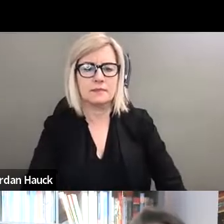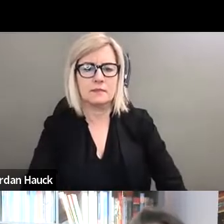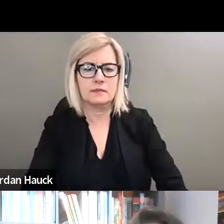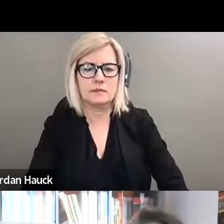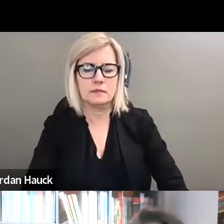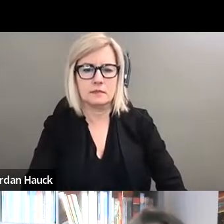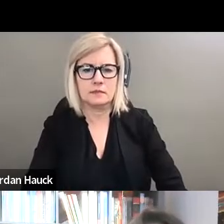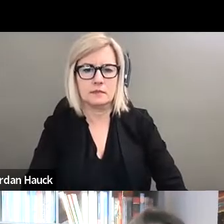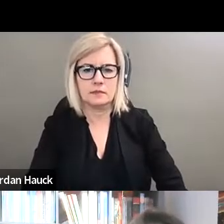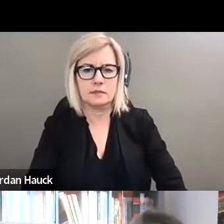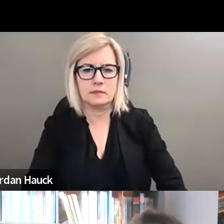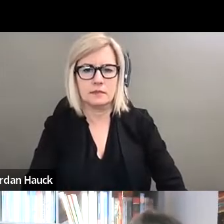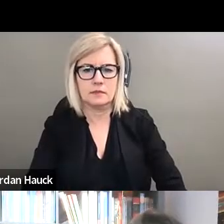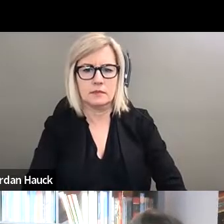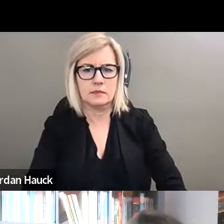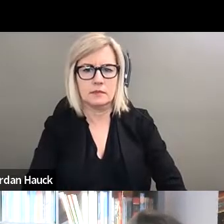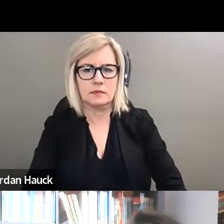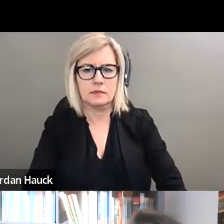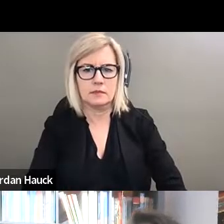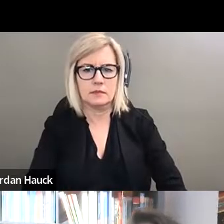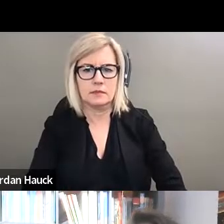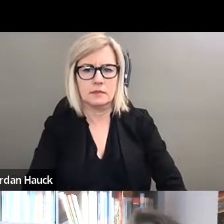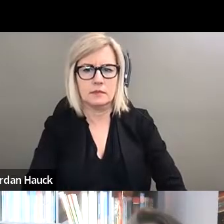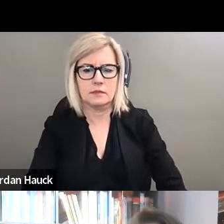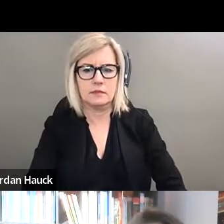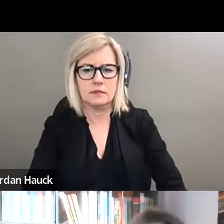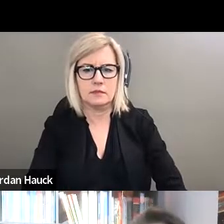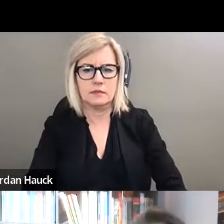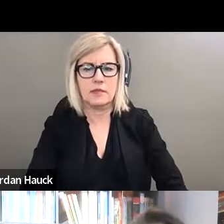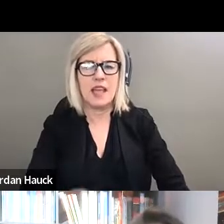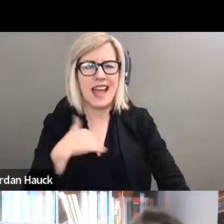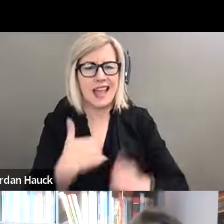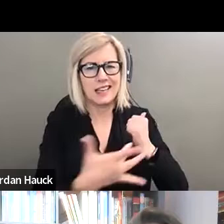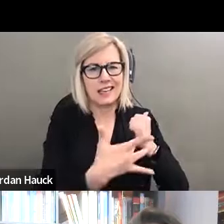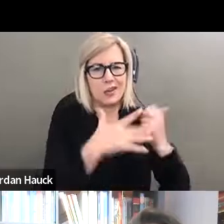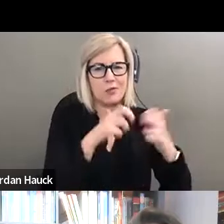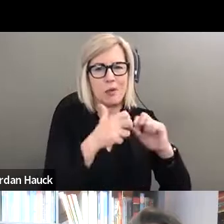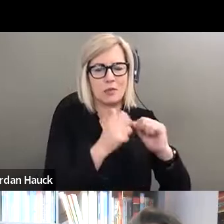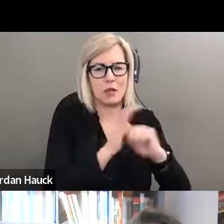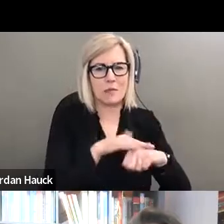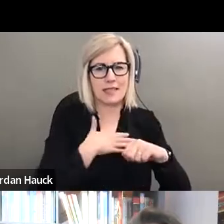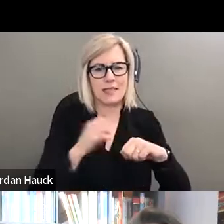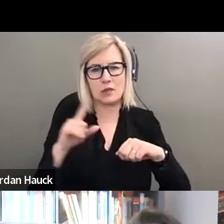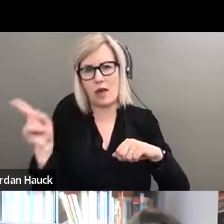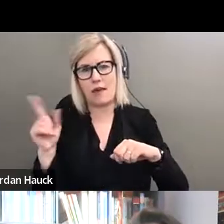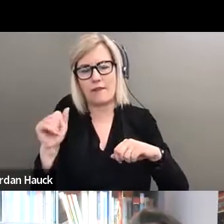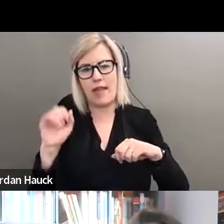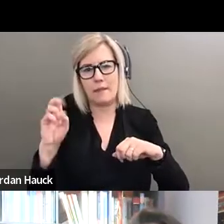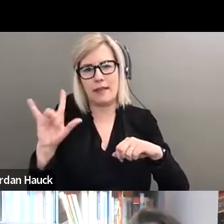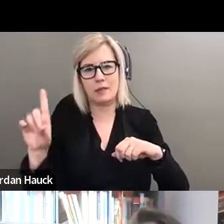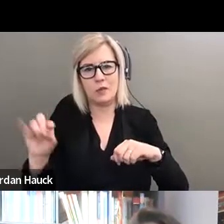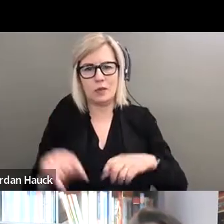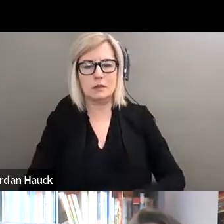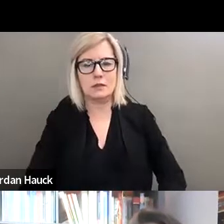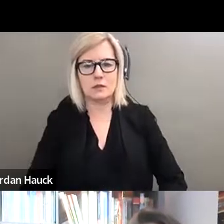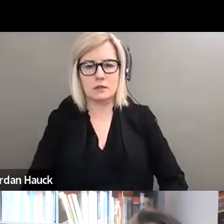Emily can. I had technical difficulties on my side. Okay. Just 1 second.